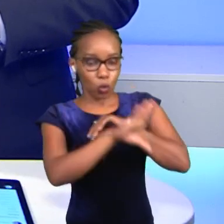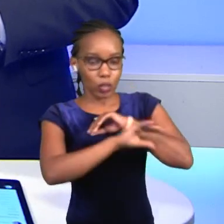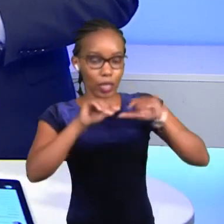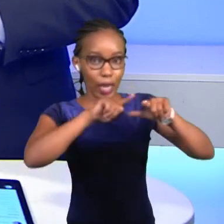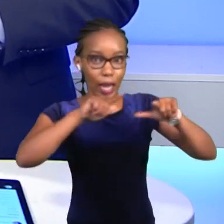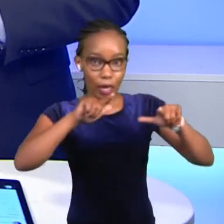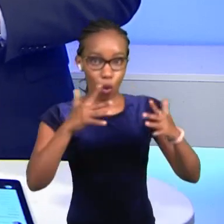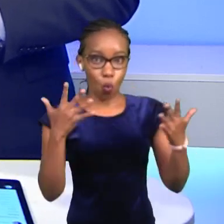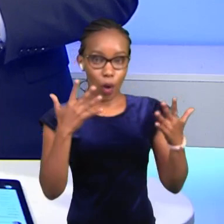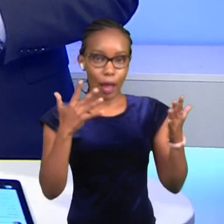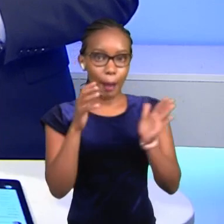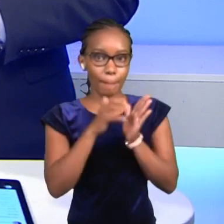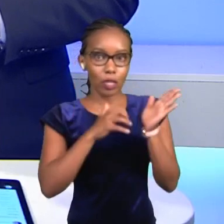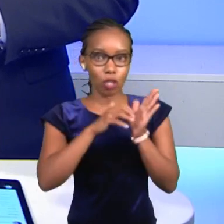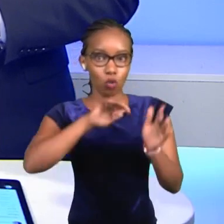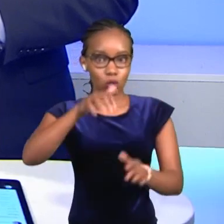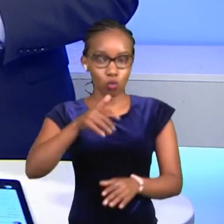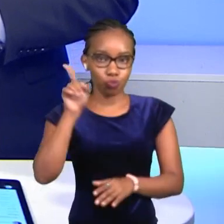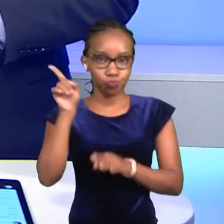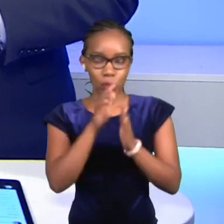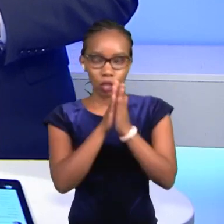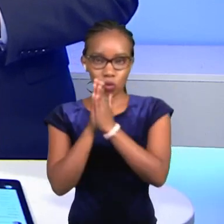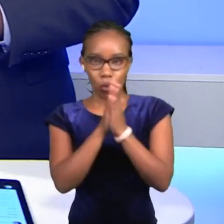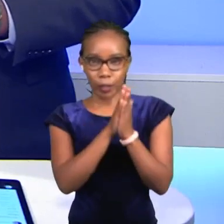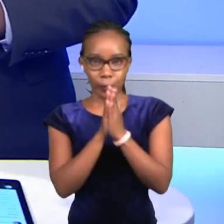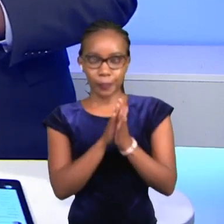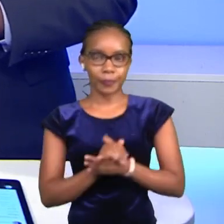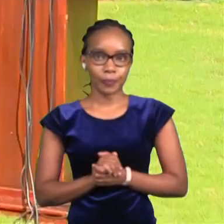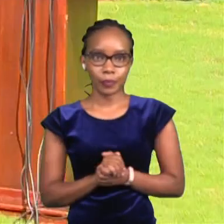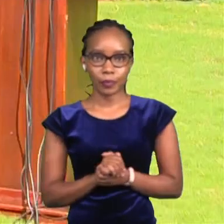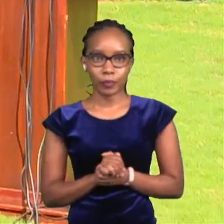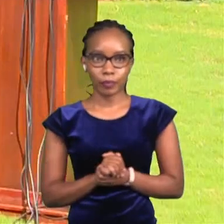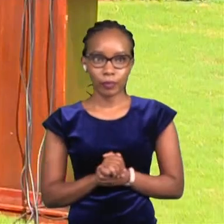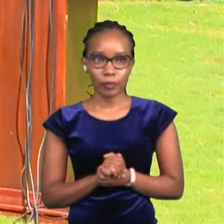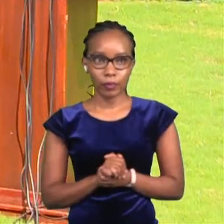Yata Machakos County. Daniel Karaoke with the full details.